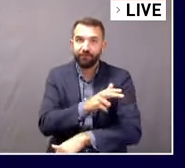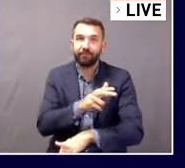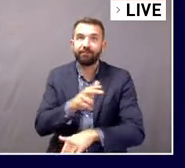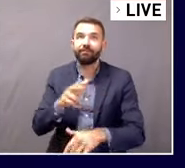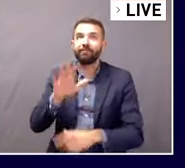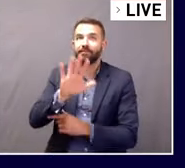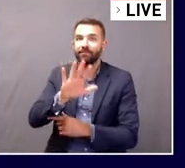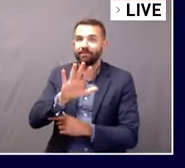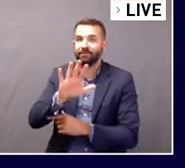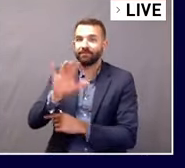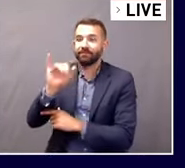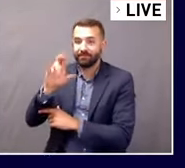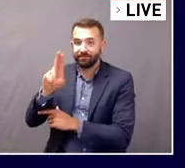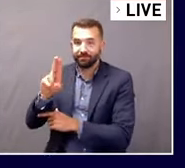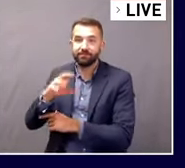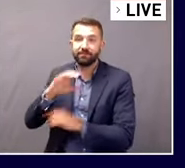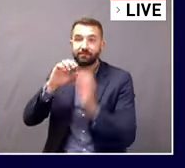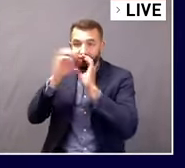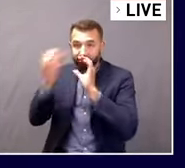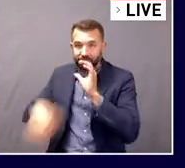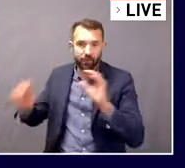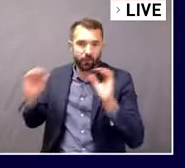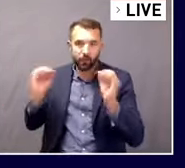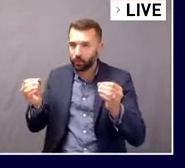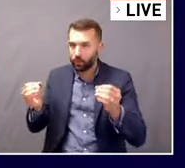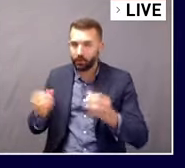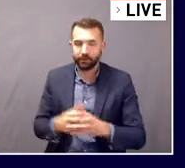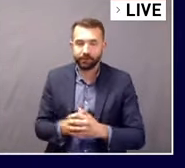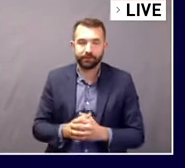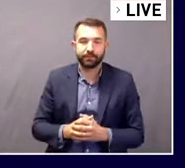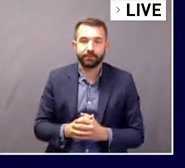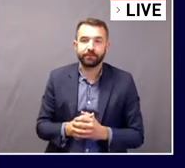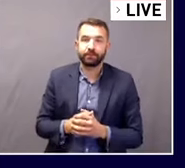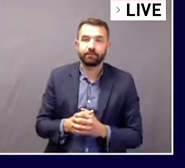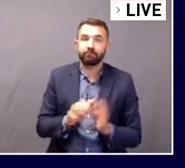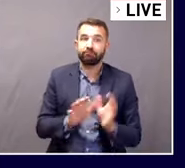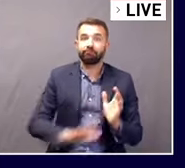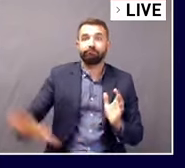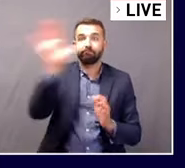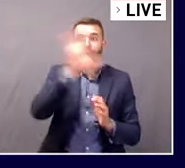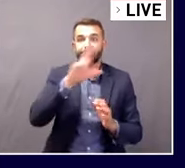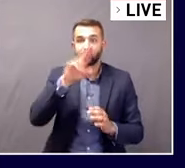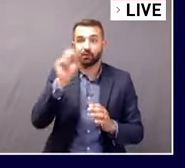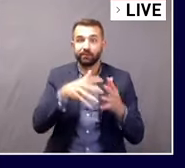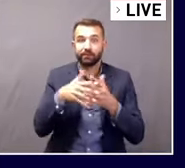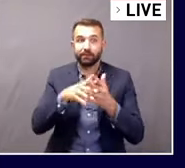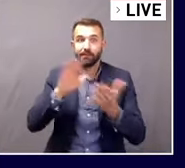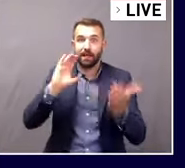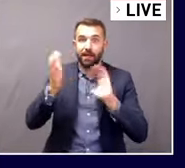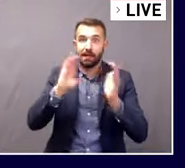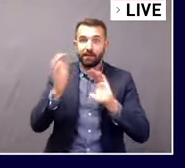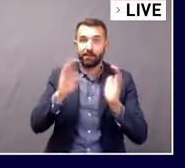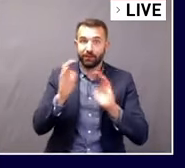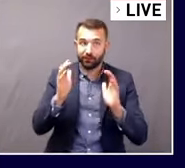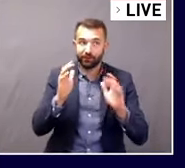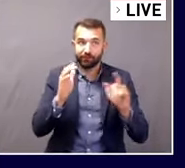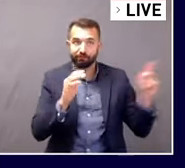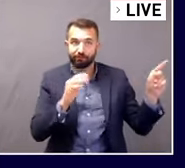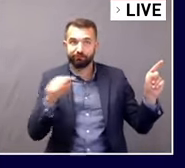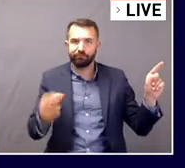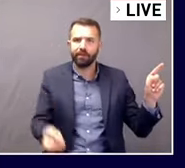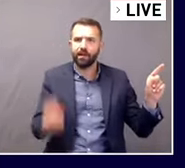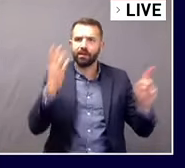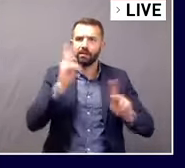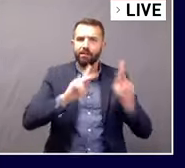none of whom is on a ventilator. Nationally, for context, the hospitalization rate for